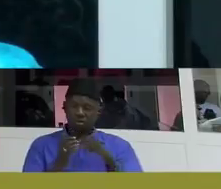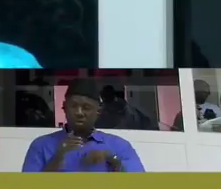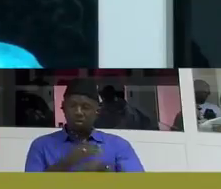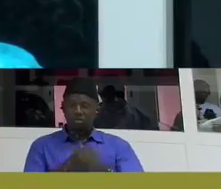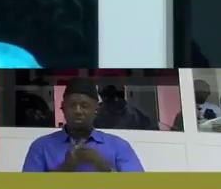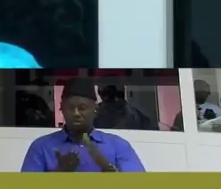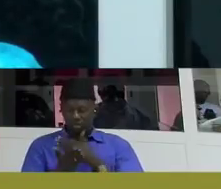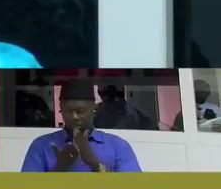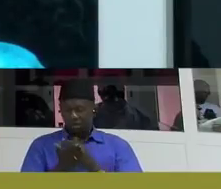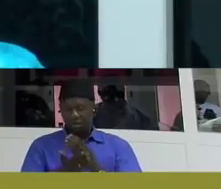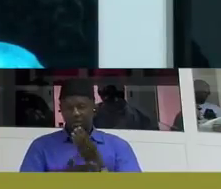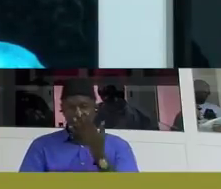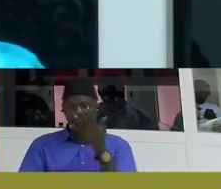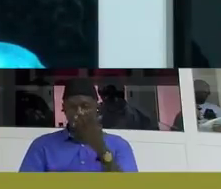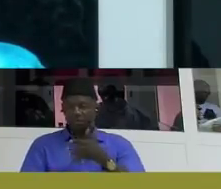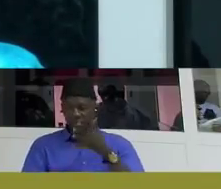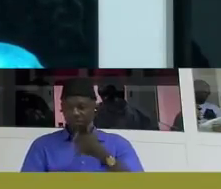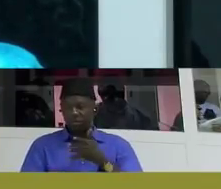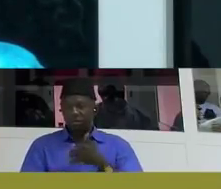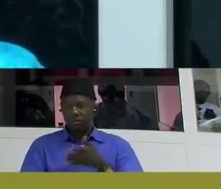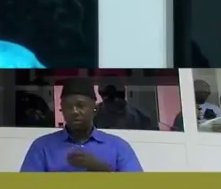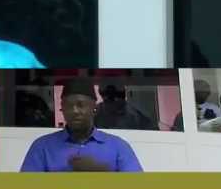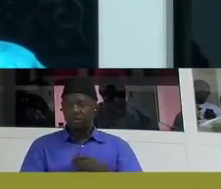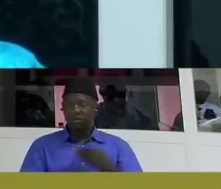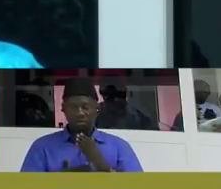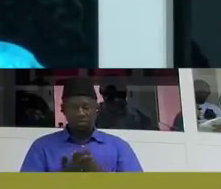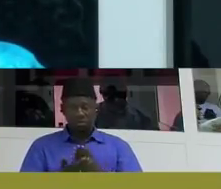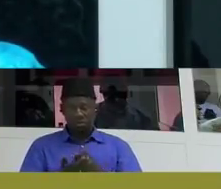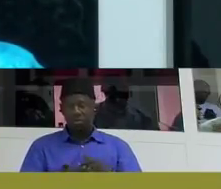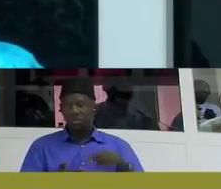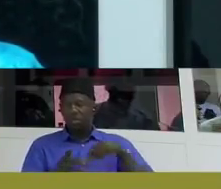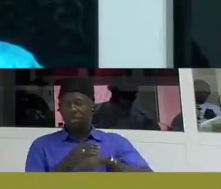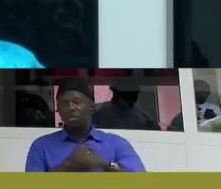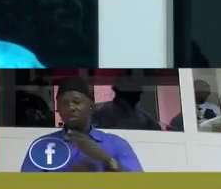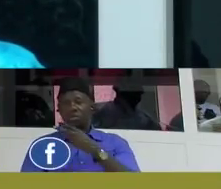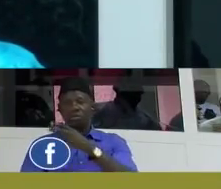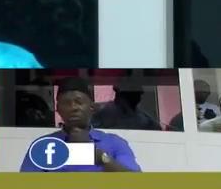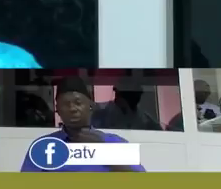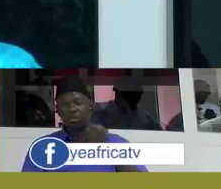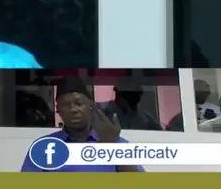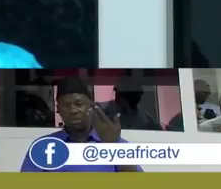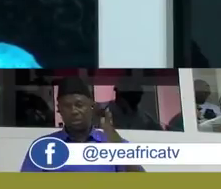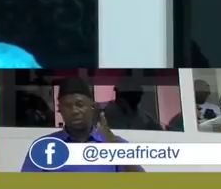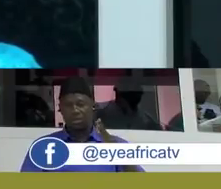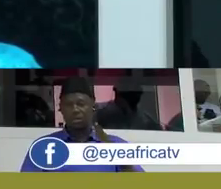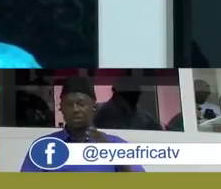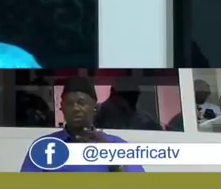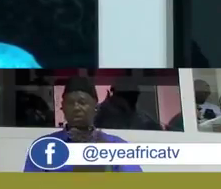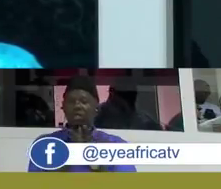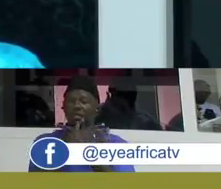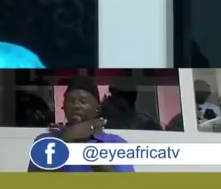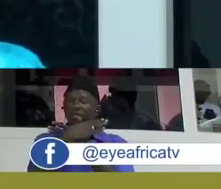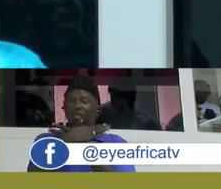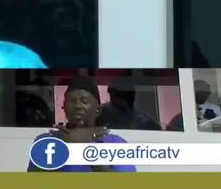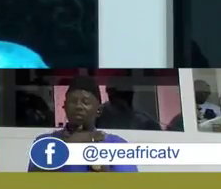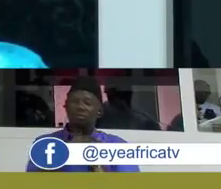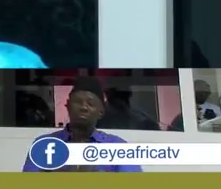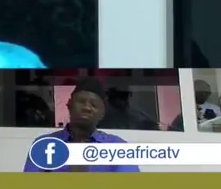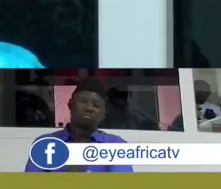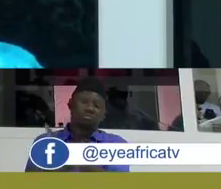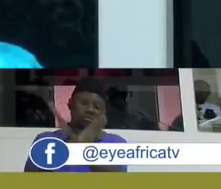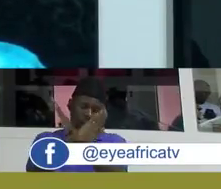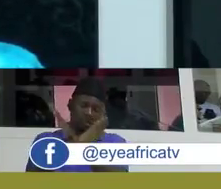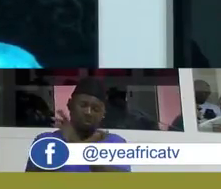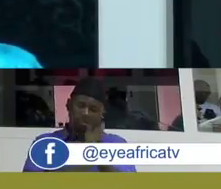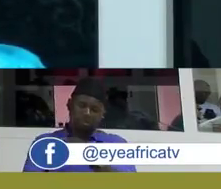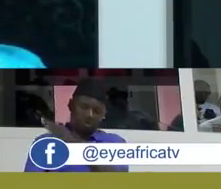in 2010, Canada denied Zakir entry, and he was also banned from entering the UK after